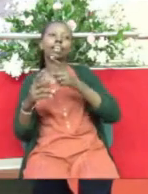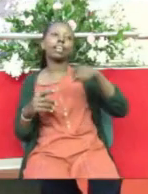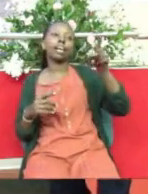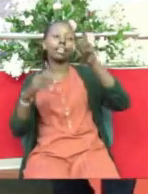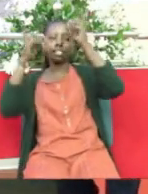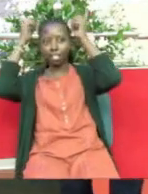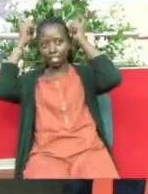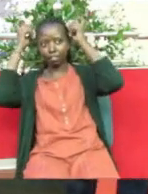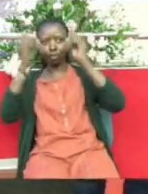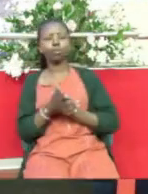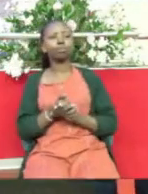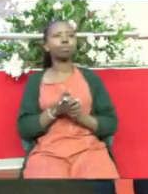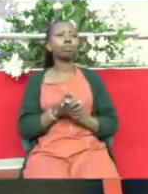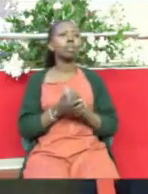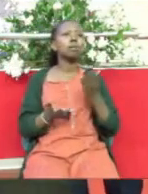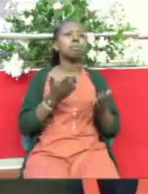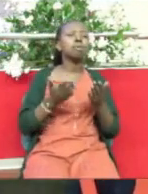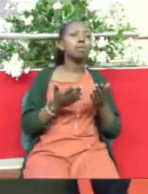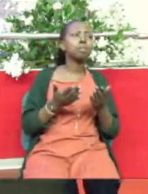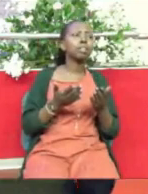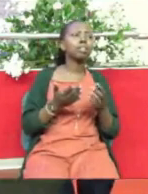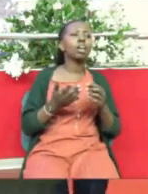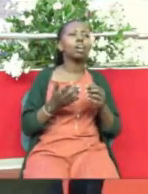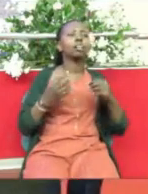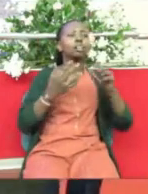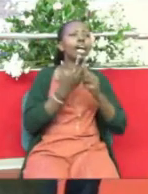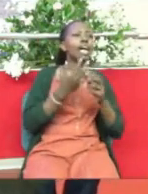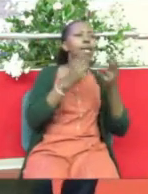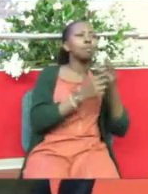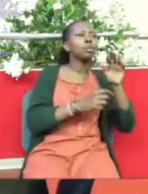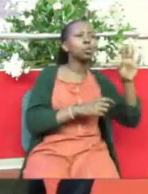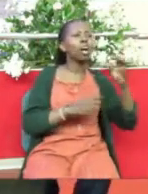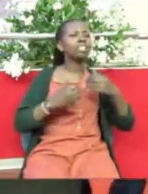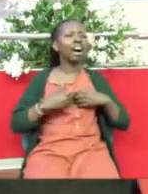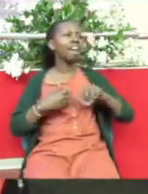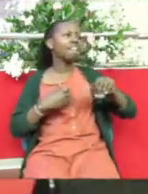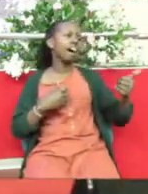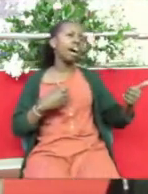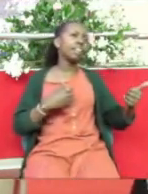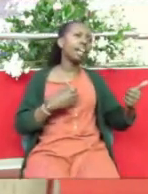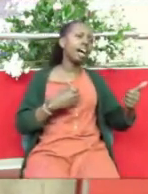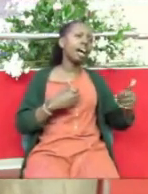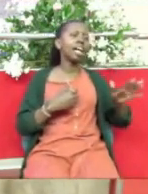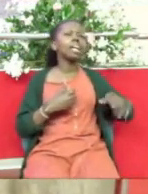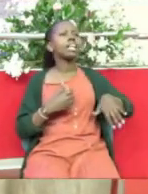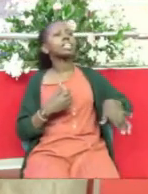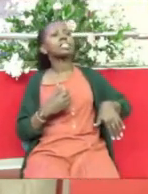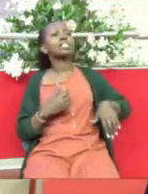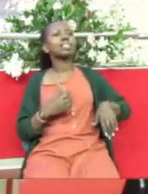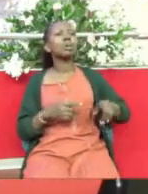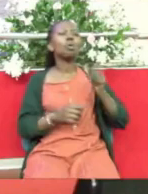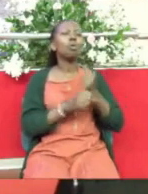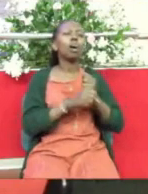wa kweli. Is your spouse having an affair outside? Do not, you have no business going to look for that woman. Je, mwanandoa